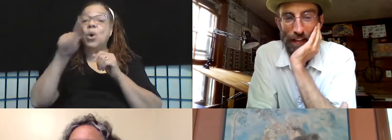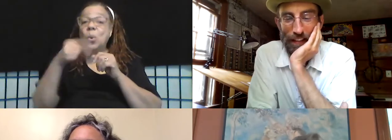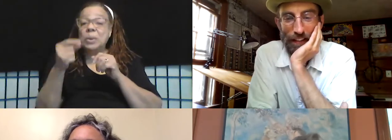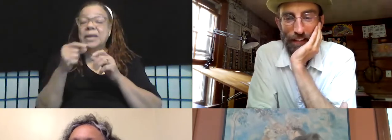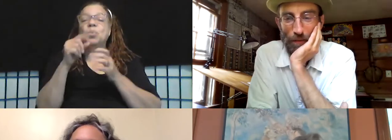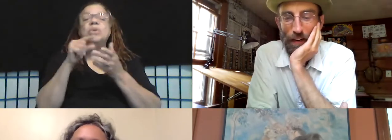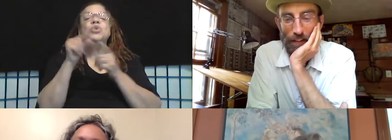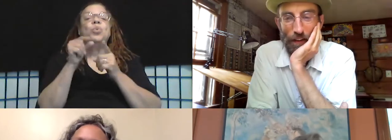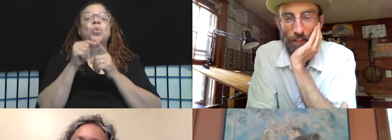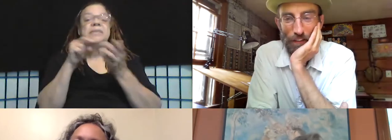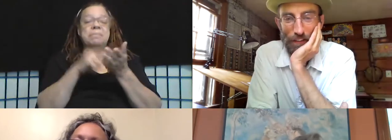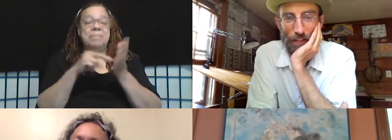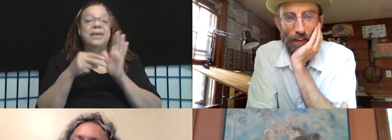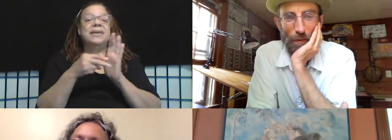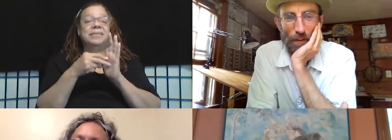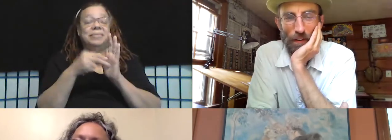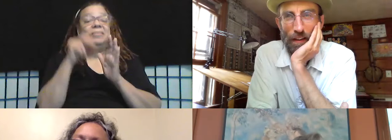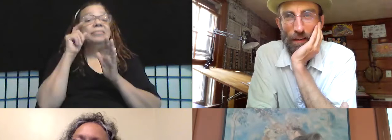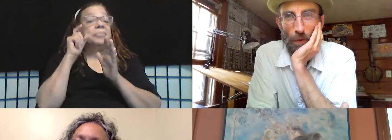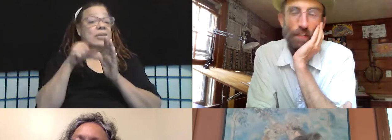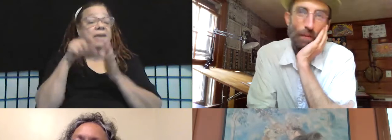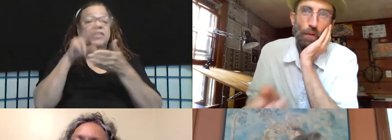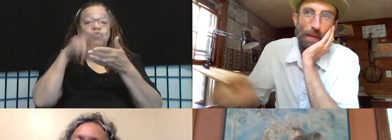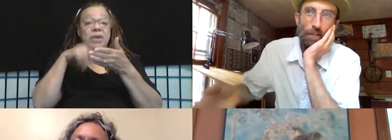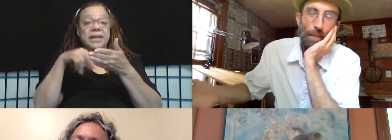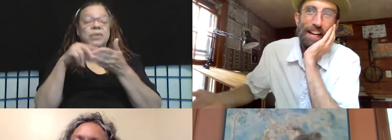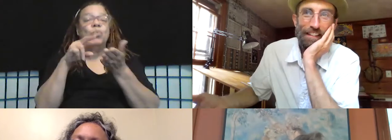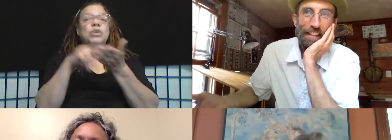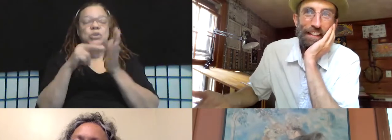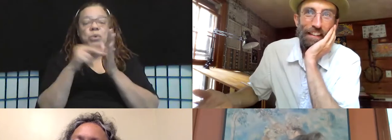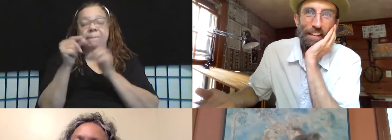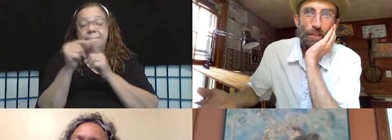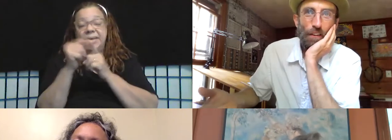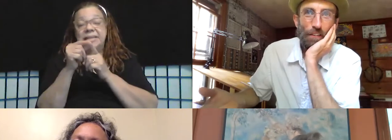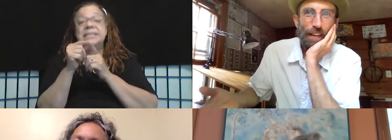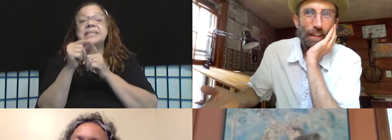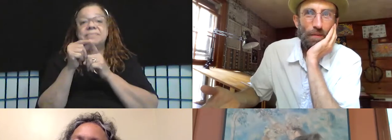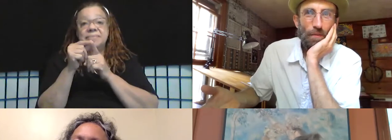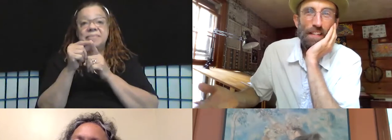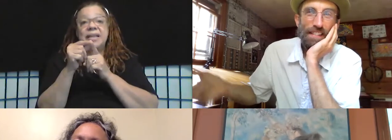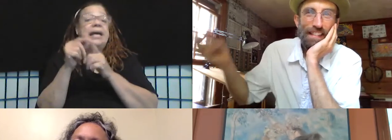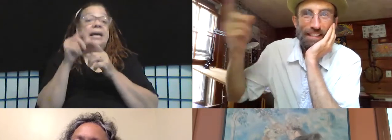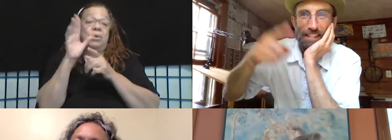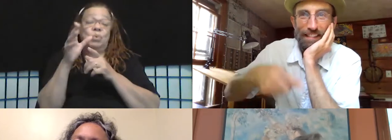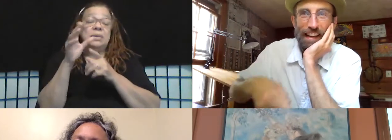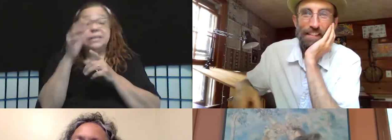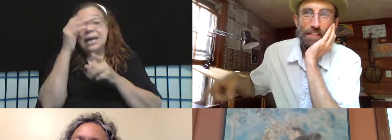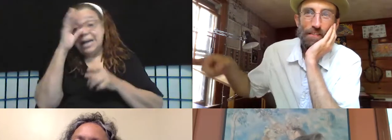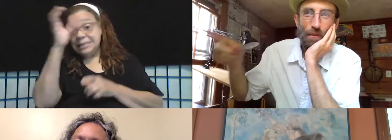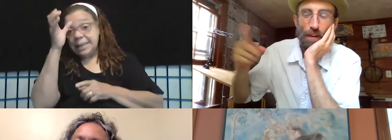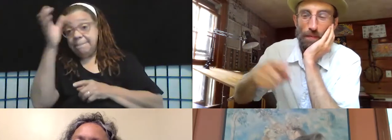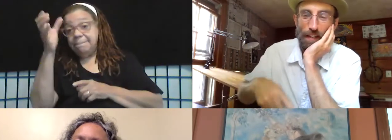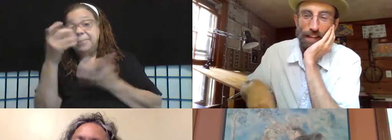words mean, you're right. You say, what do these words mean grammatically? You're also saying, well, what does this